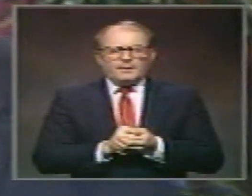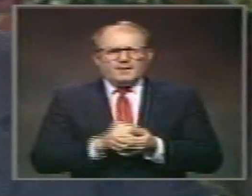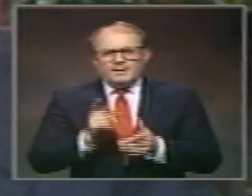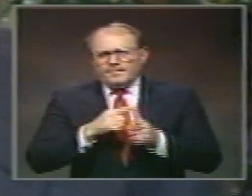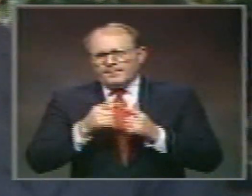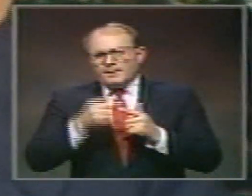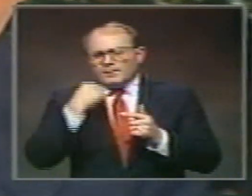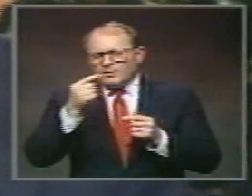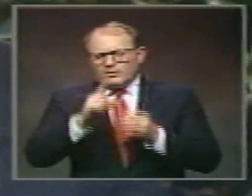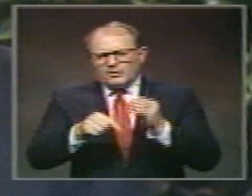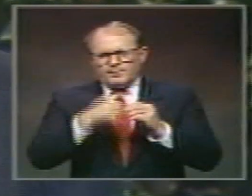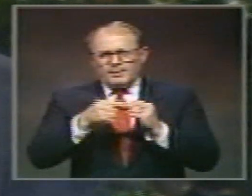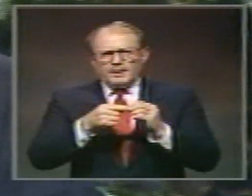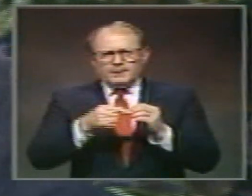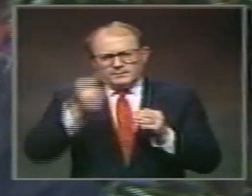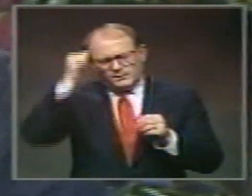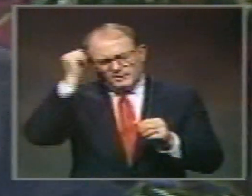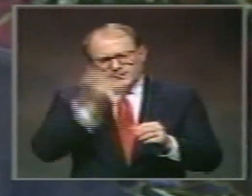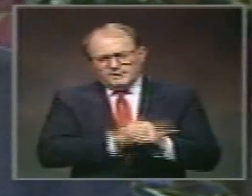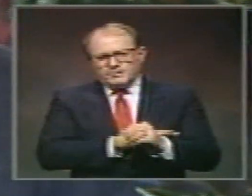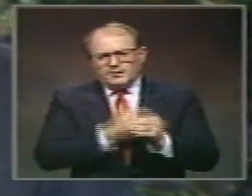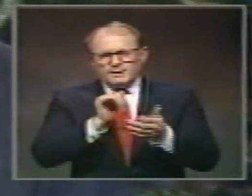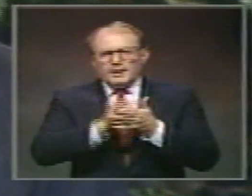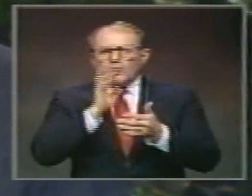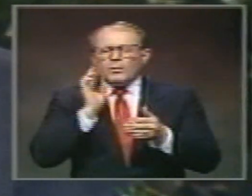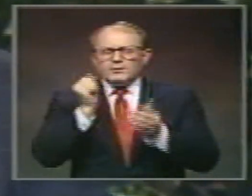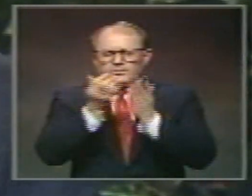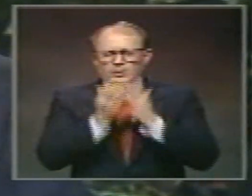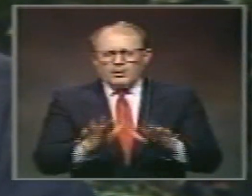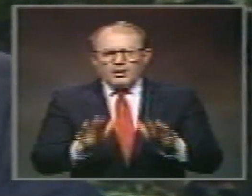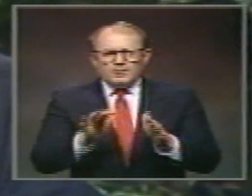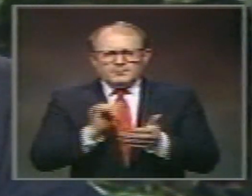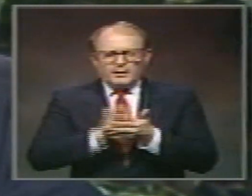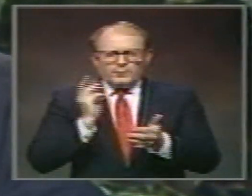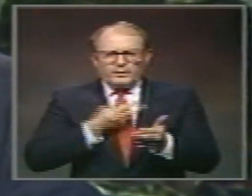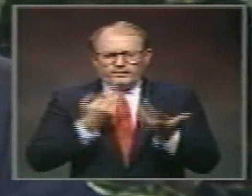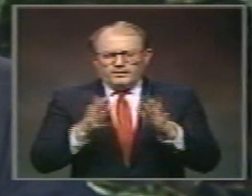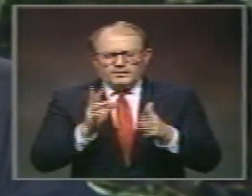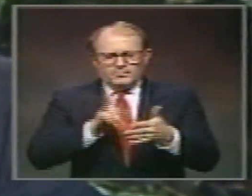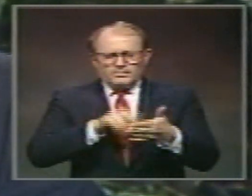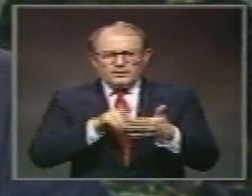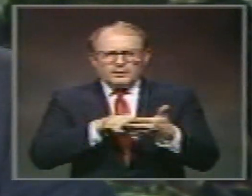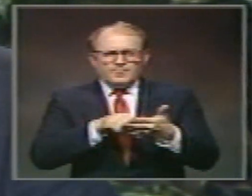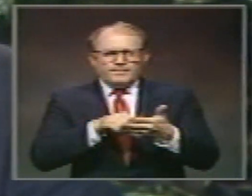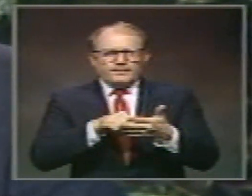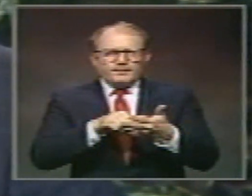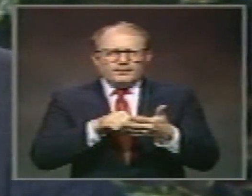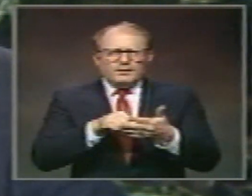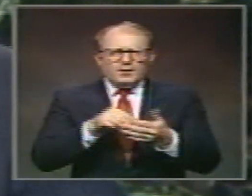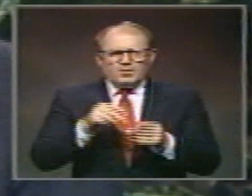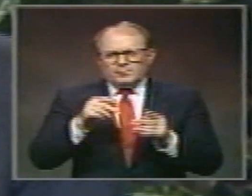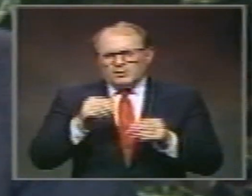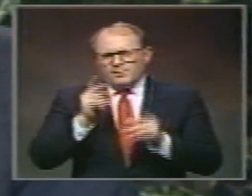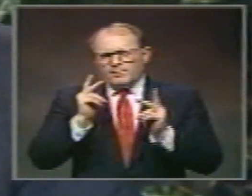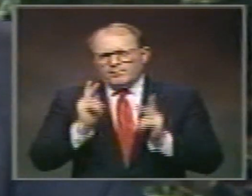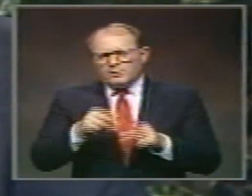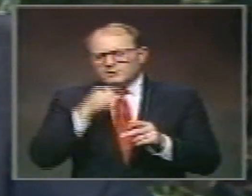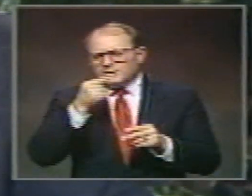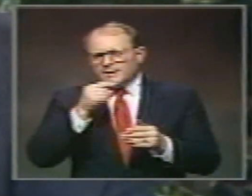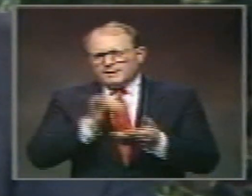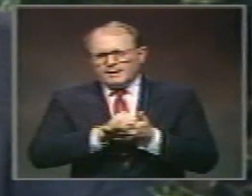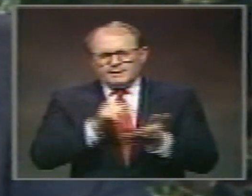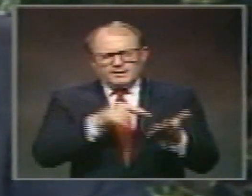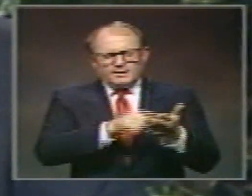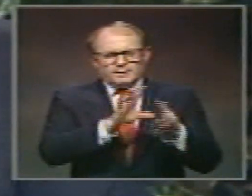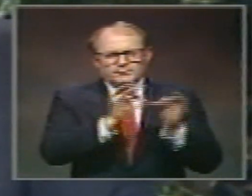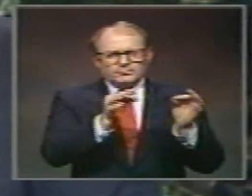Then he told of the lost son that we read about in the text that we're going to study in a minute. Someone has suggested that the parable of the